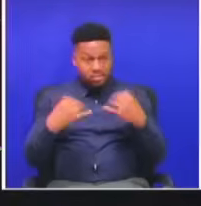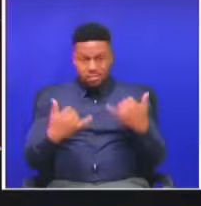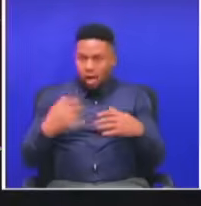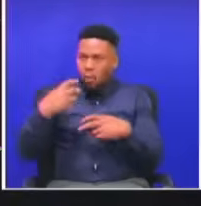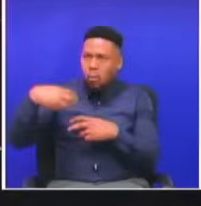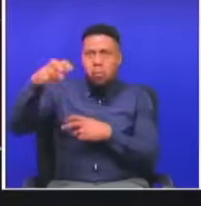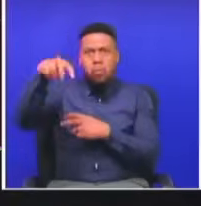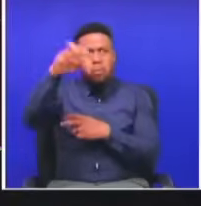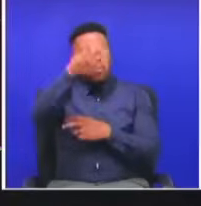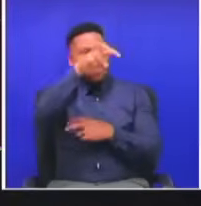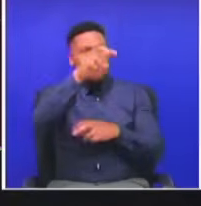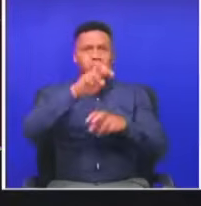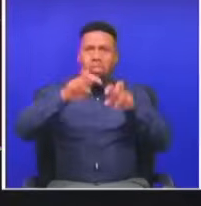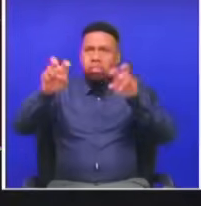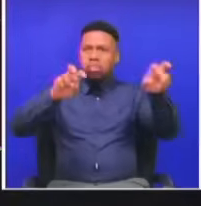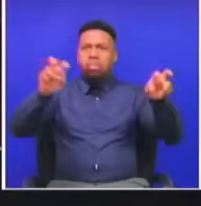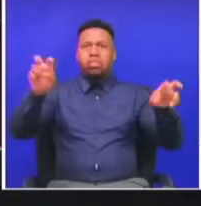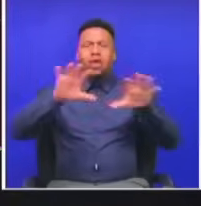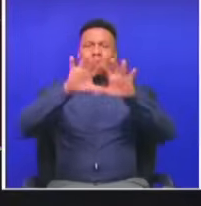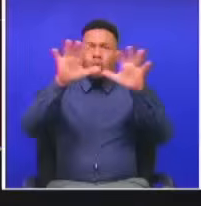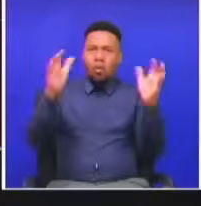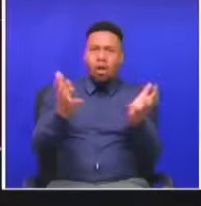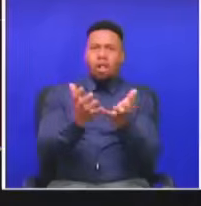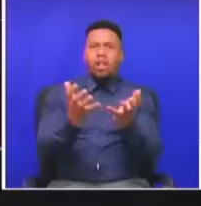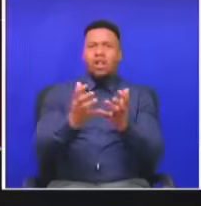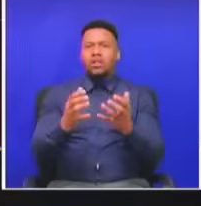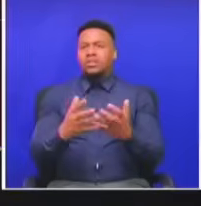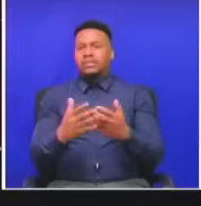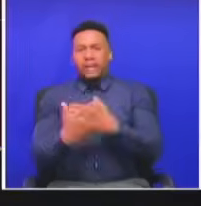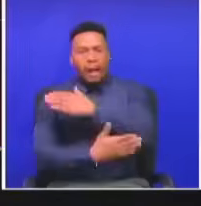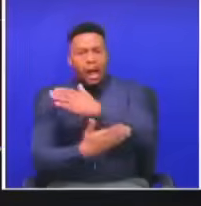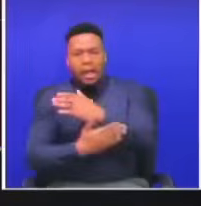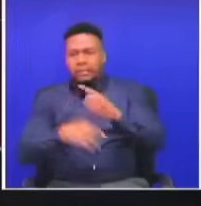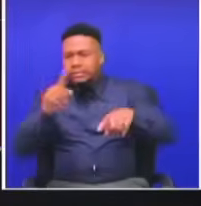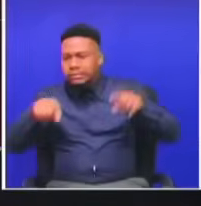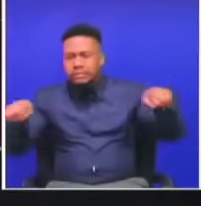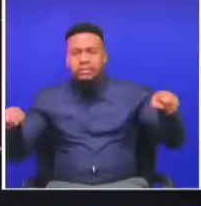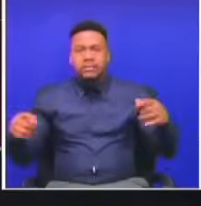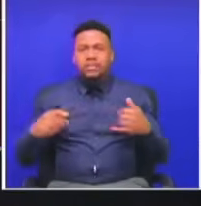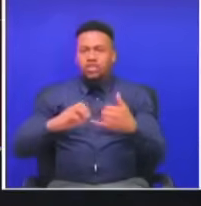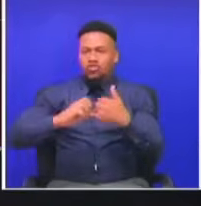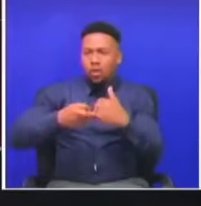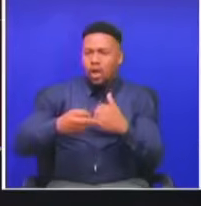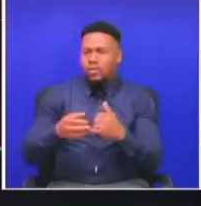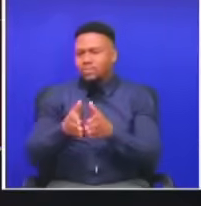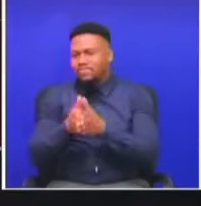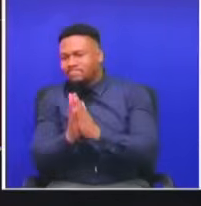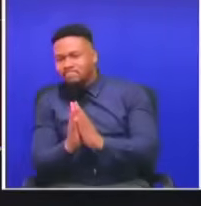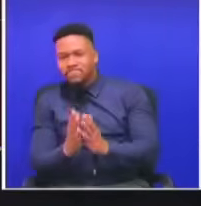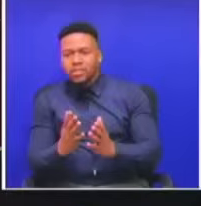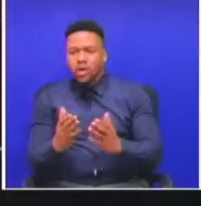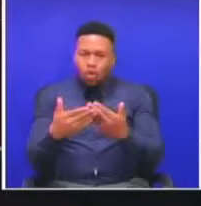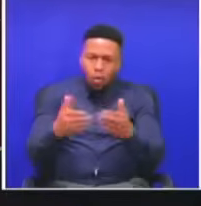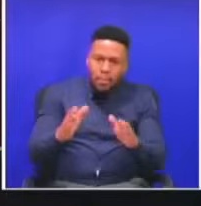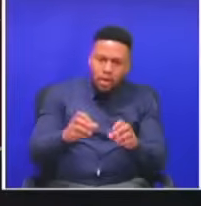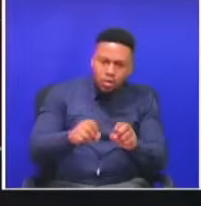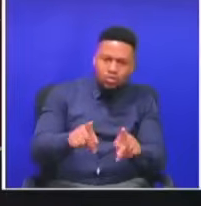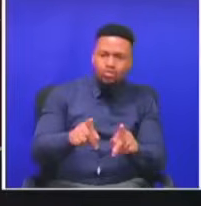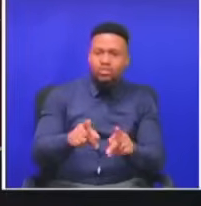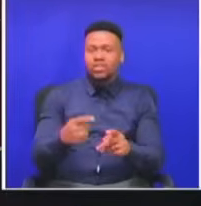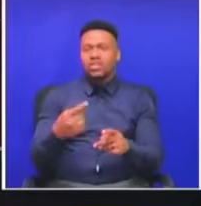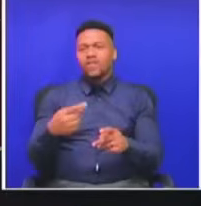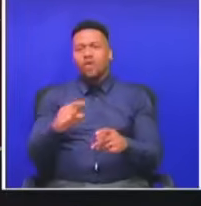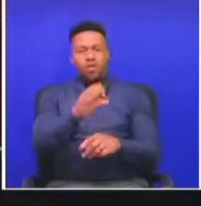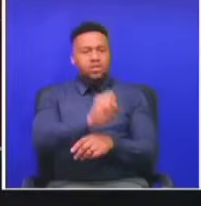going from place to place, country to country, seeking to open channels and markets for our South